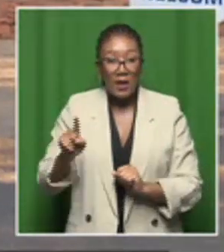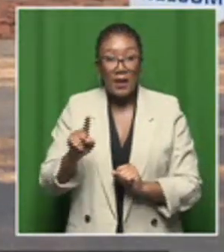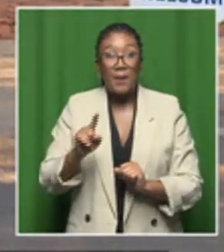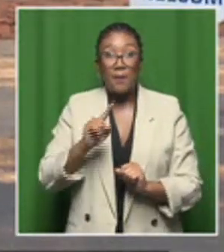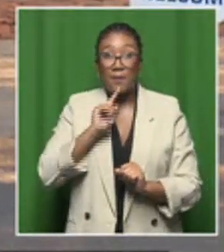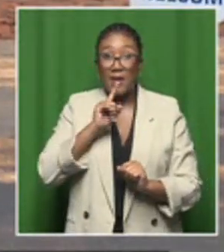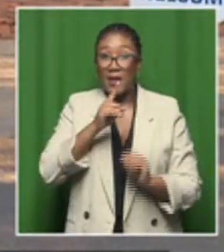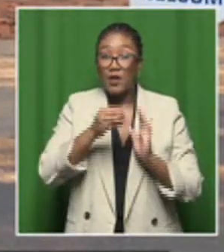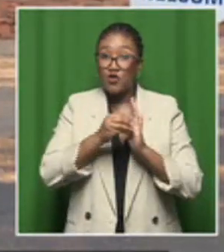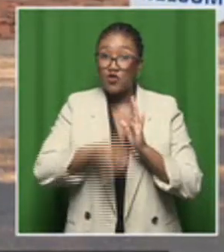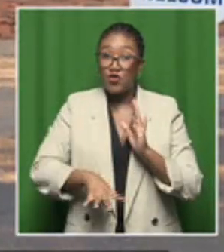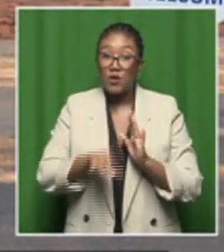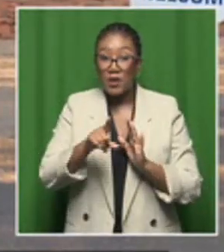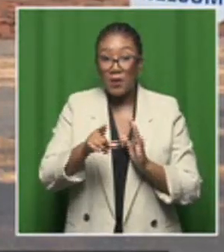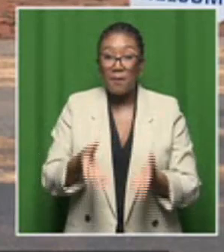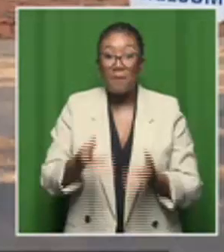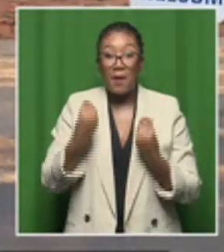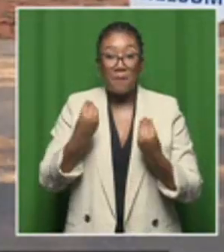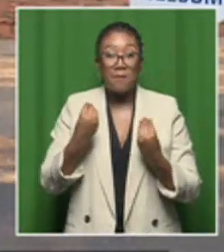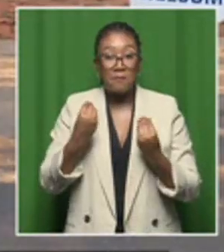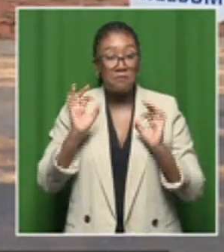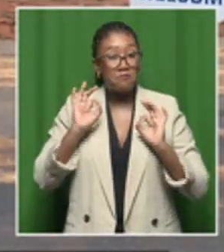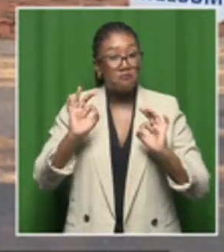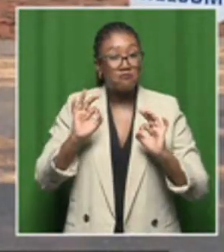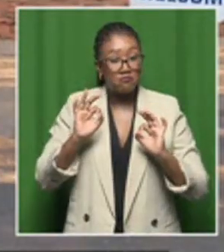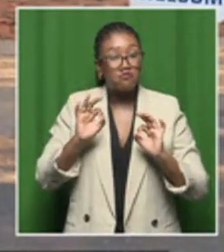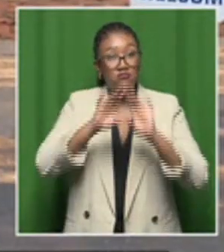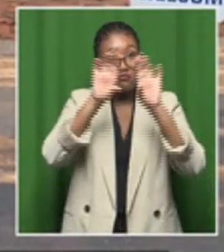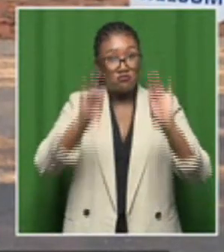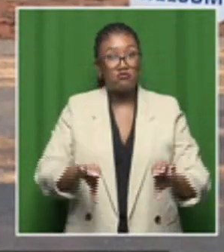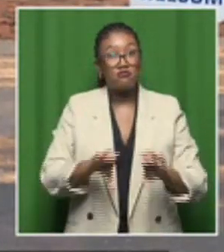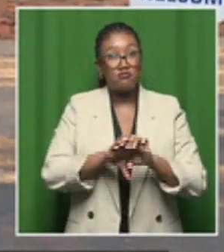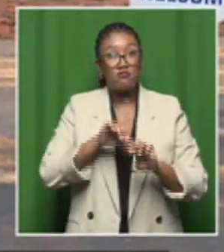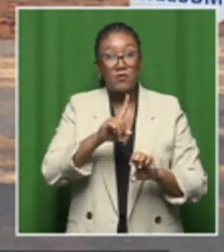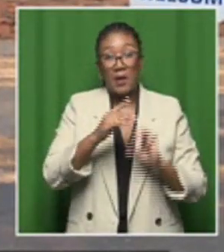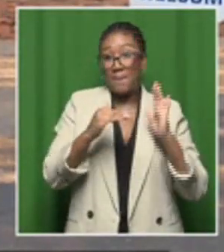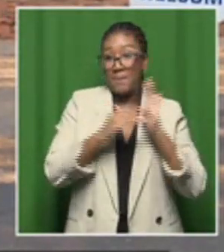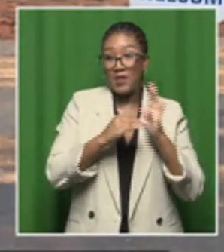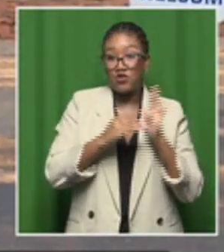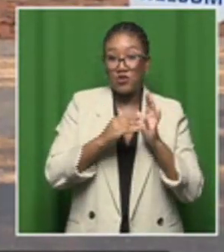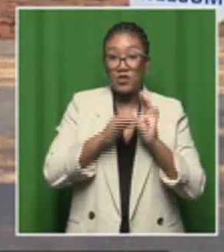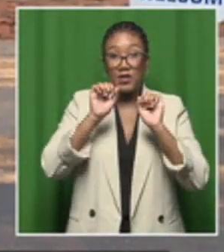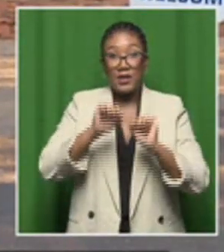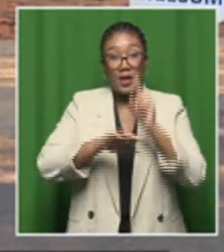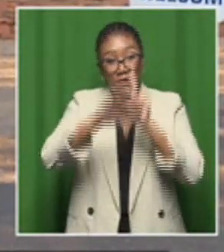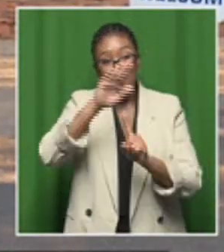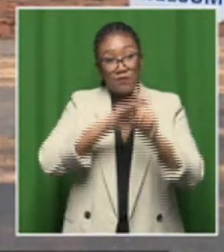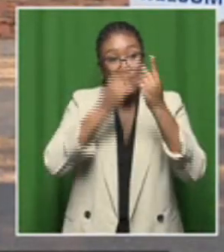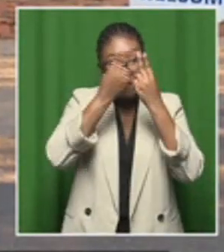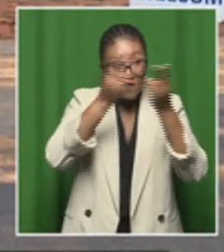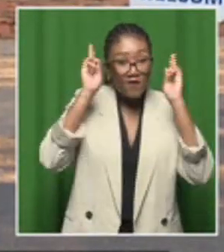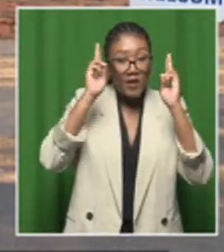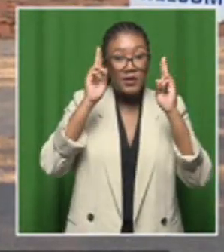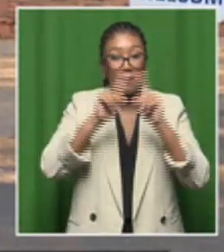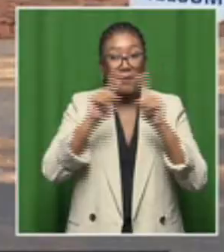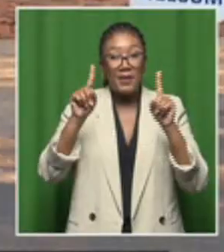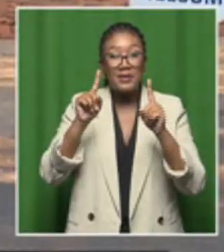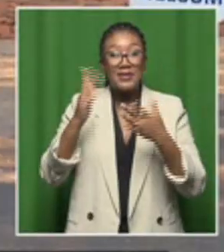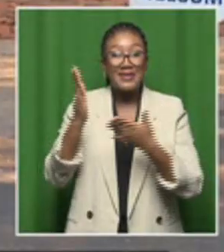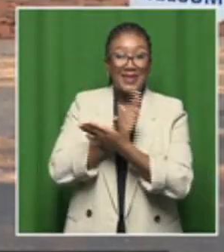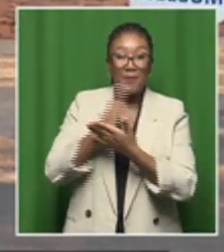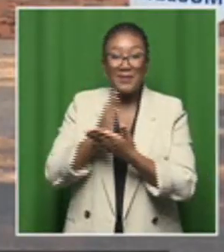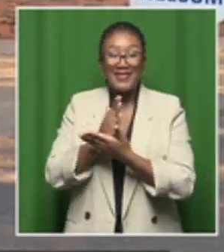only the requisite qualifications to qualify and go to universities, but the reality is